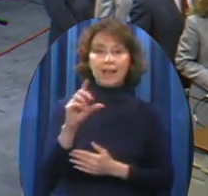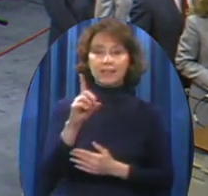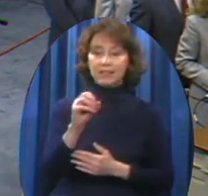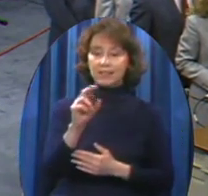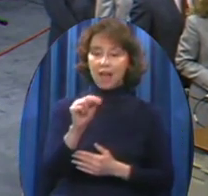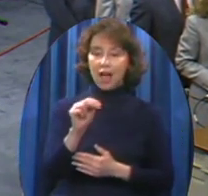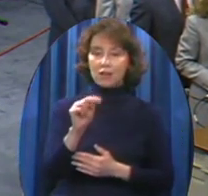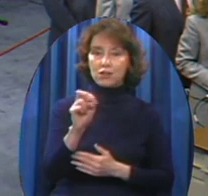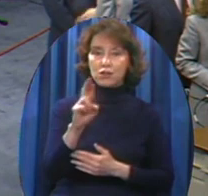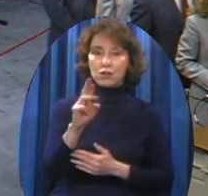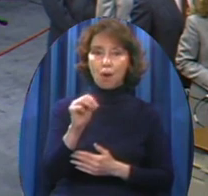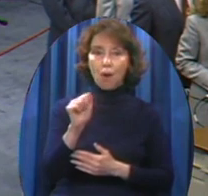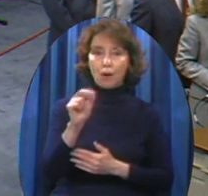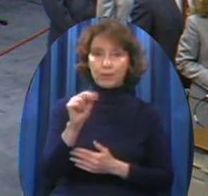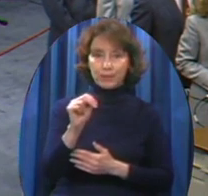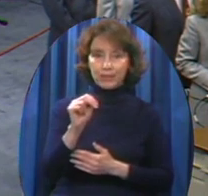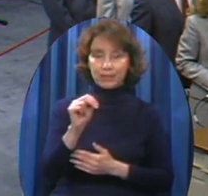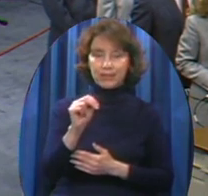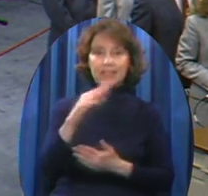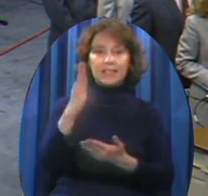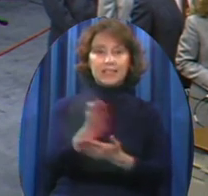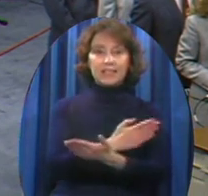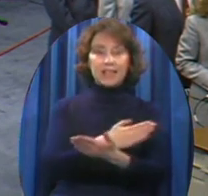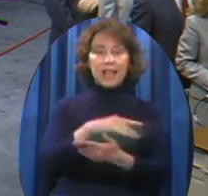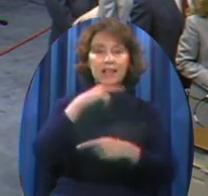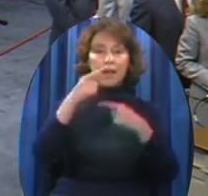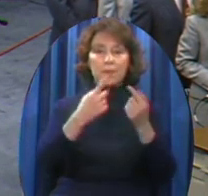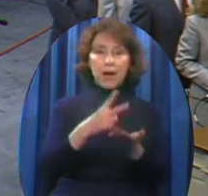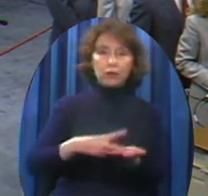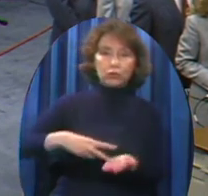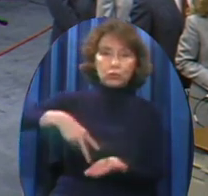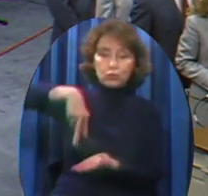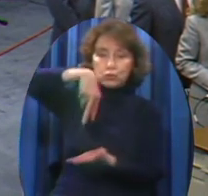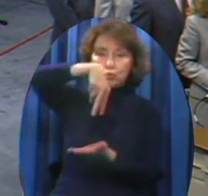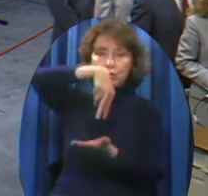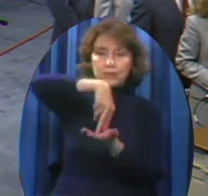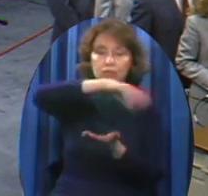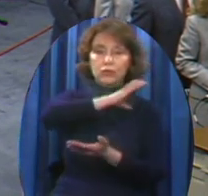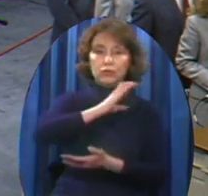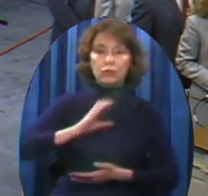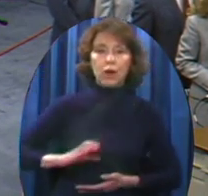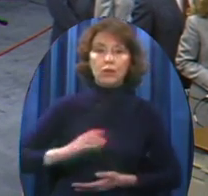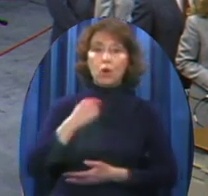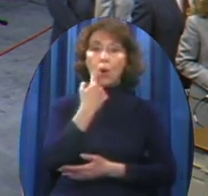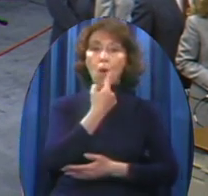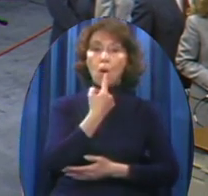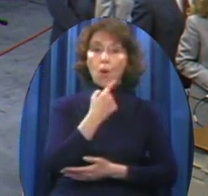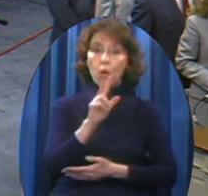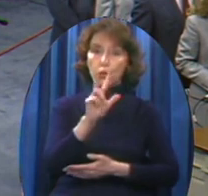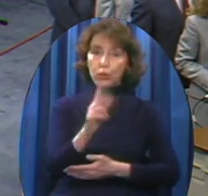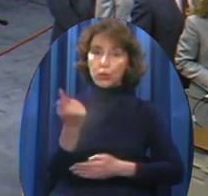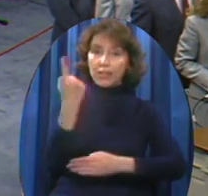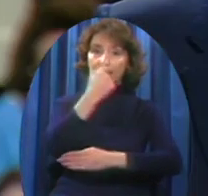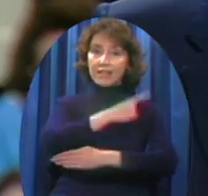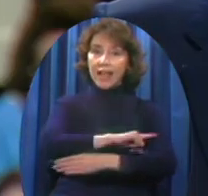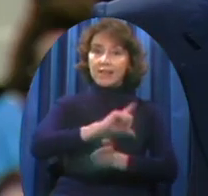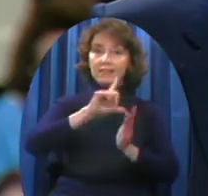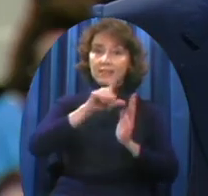who 3 days after his crucifixion, which Mac Evans has just sung